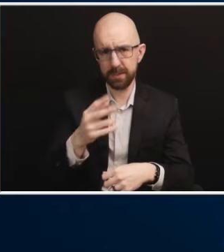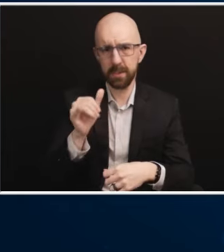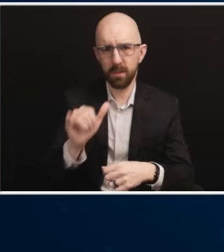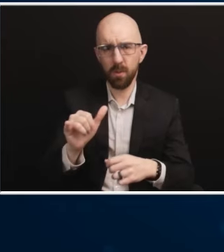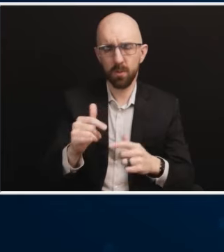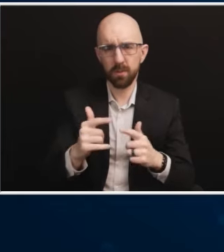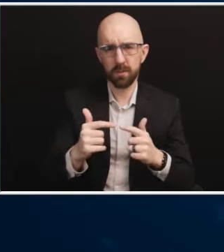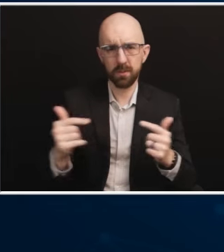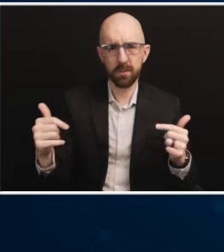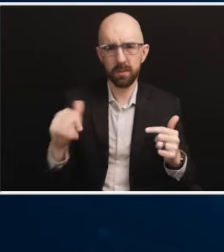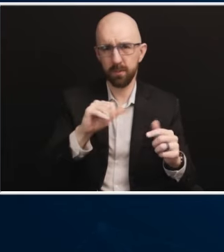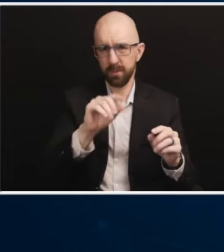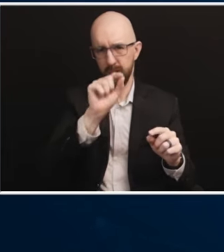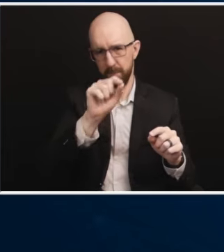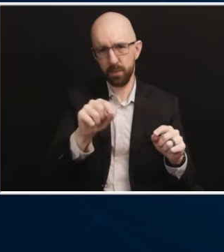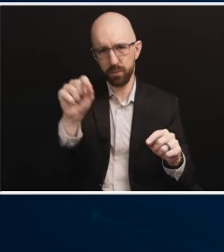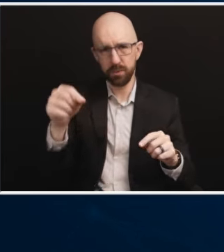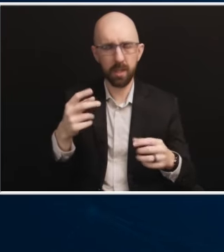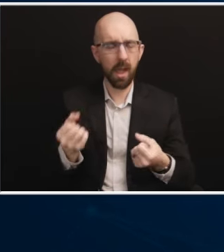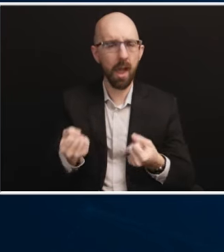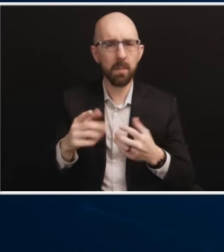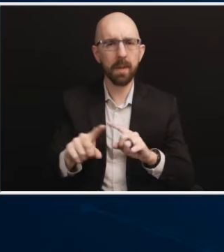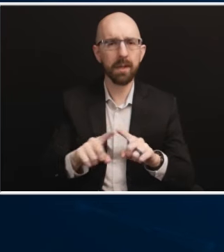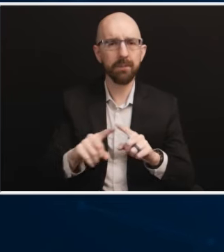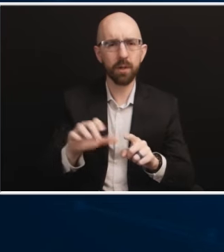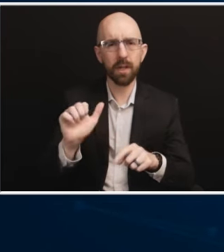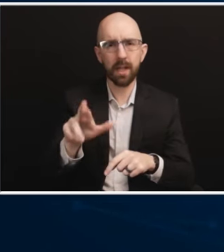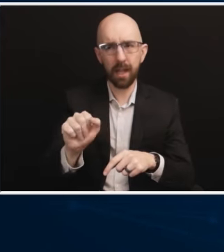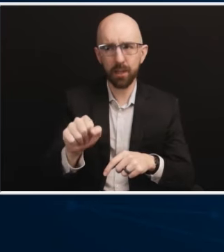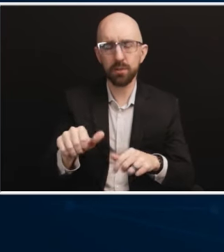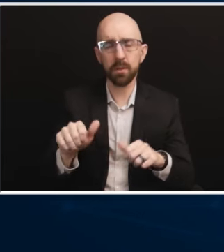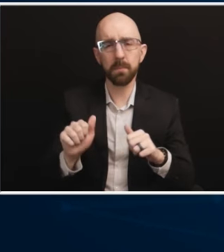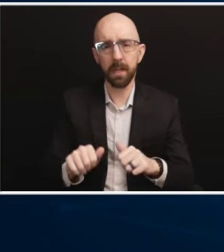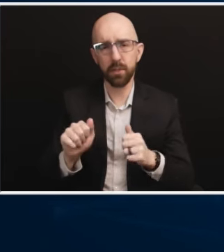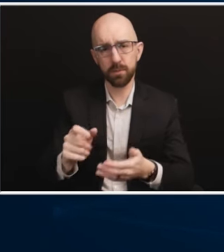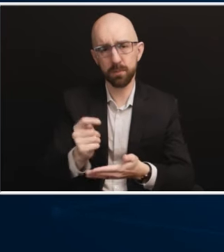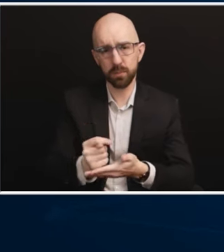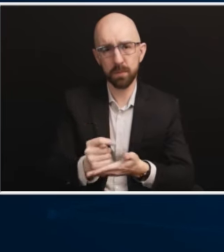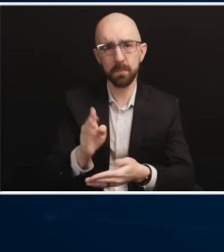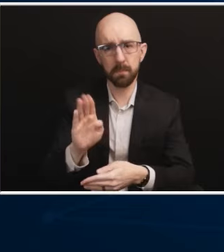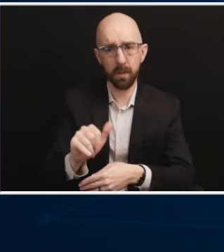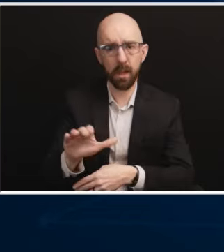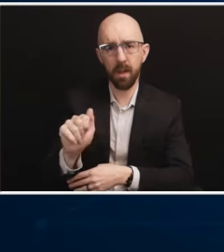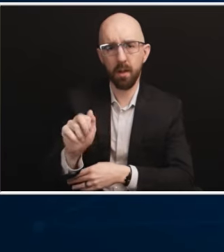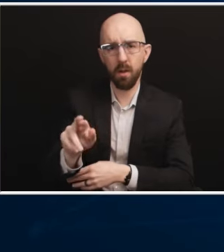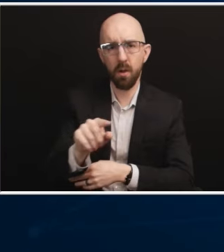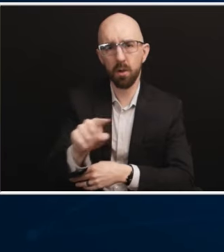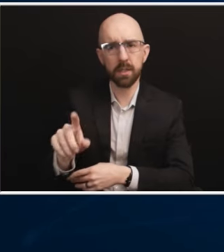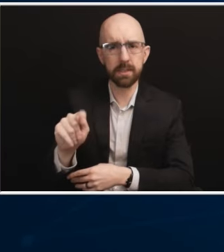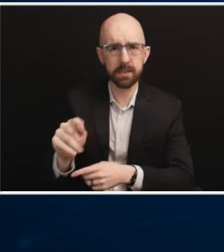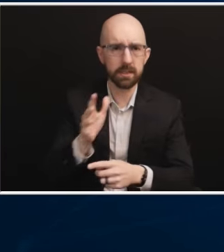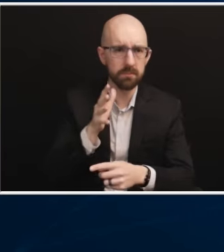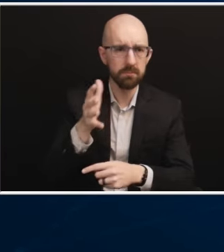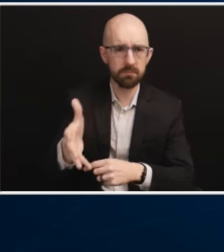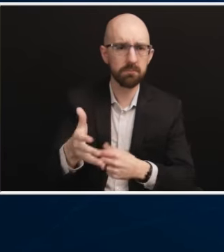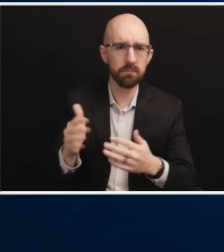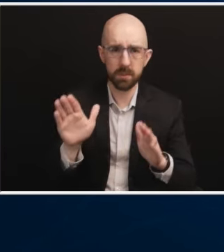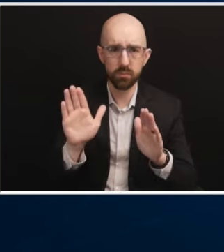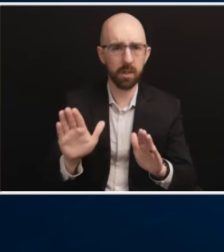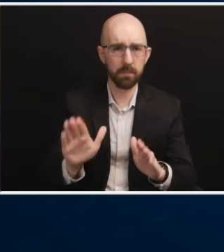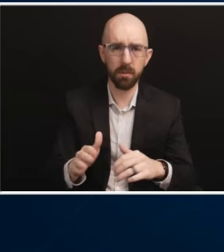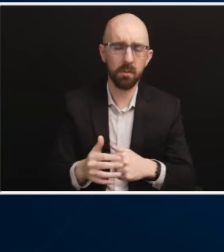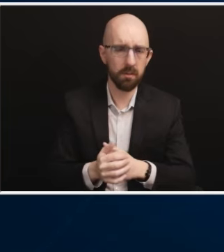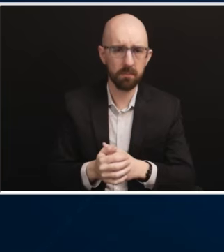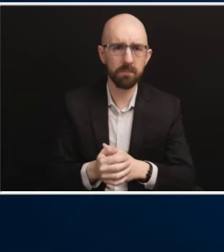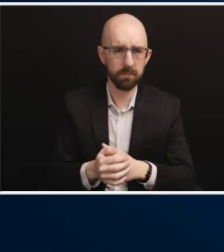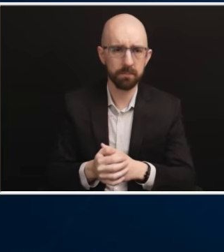and showing how many different cancers can potentially be treated by CAR T down the road is incredible. Yeah, absolutely, it's incredible. It's just the beginning of the ride. That's